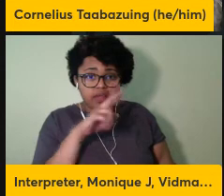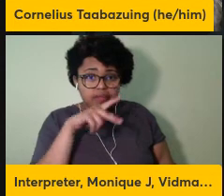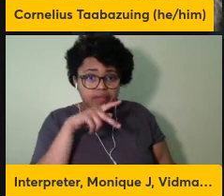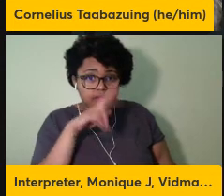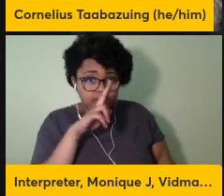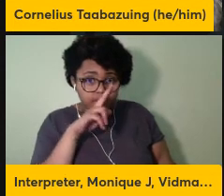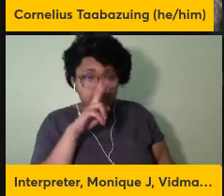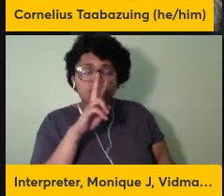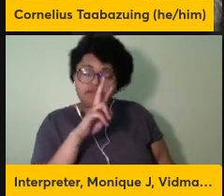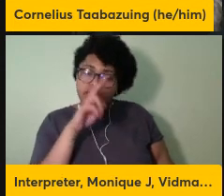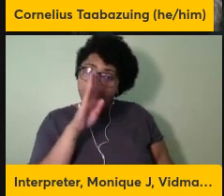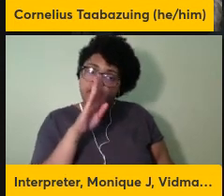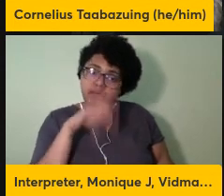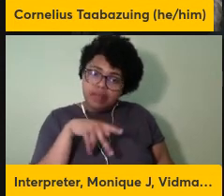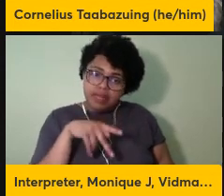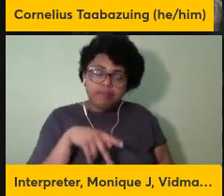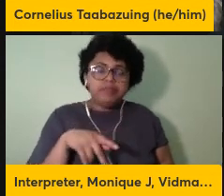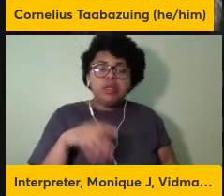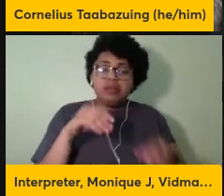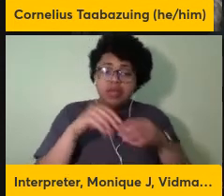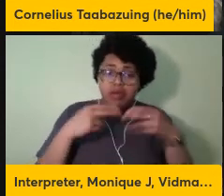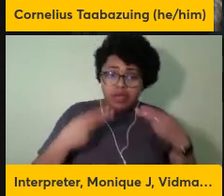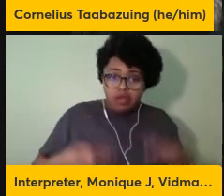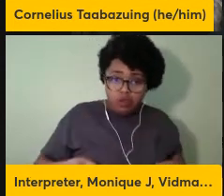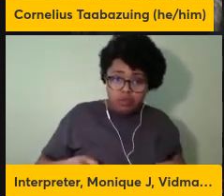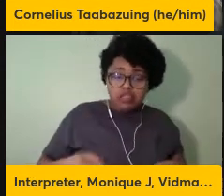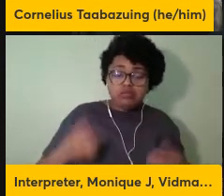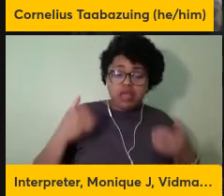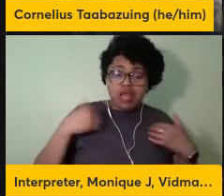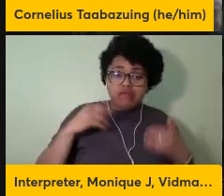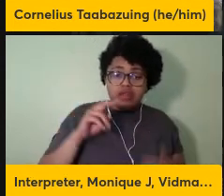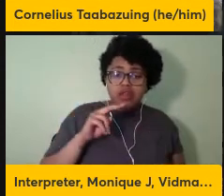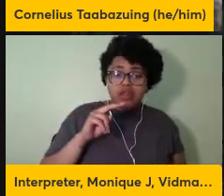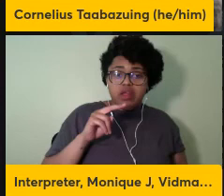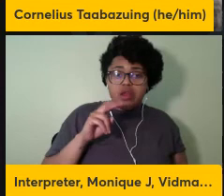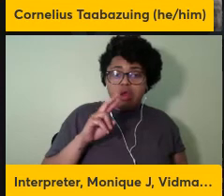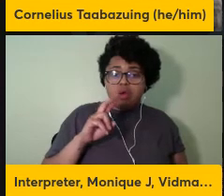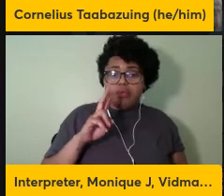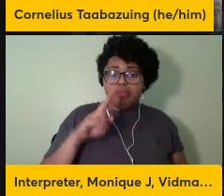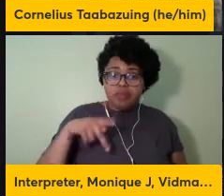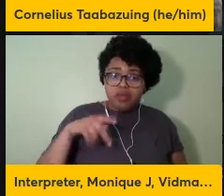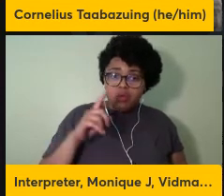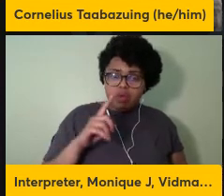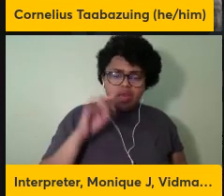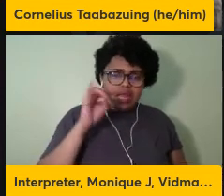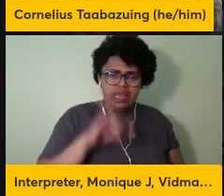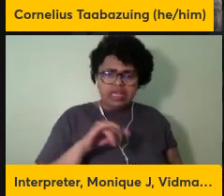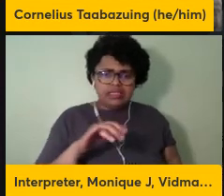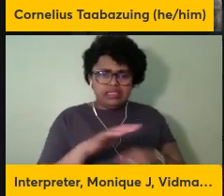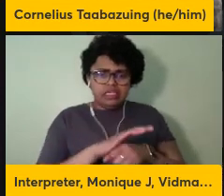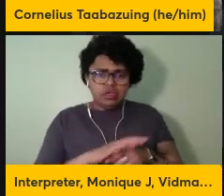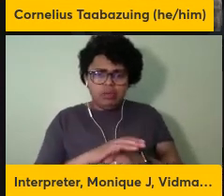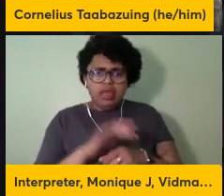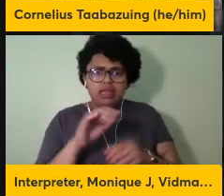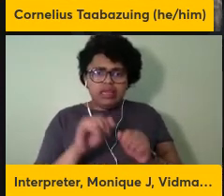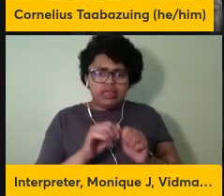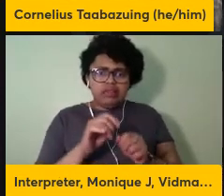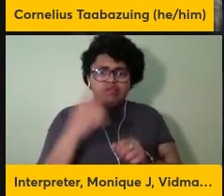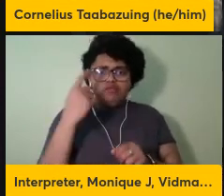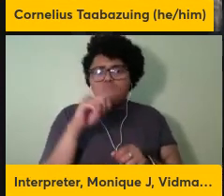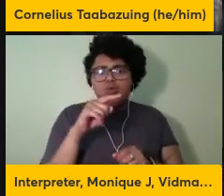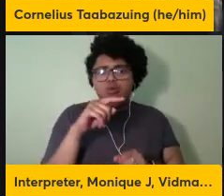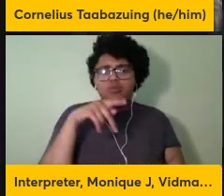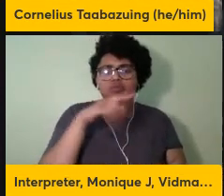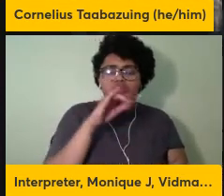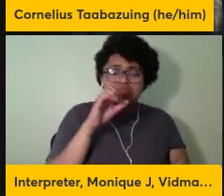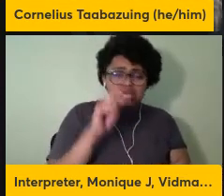have NLRP1, and this is the domain sort of schematic of these proteins. And you see that the human one differs from